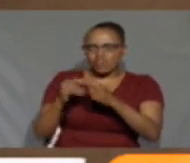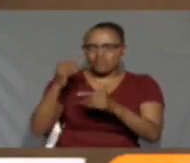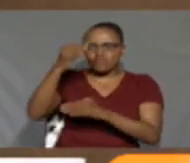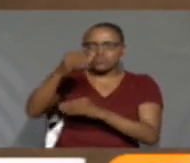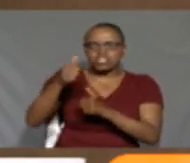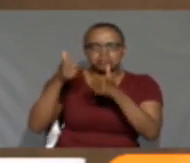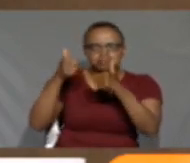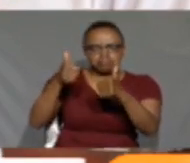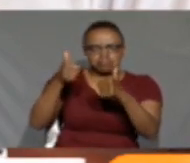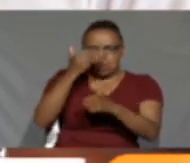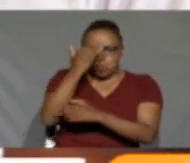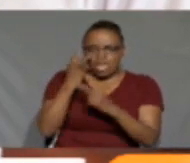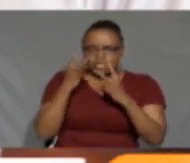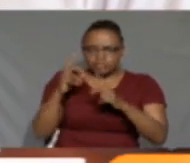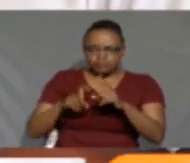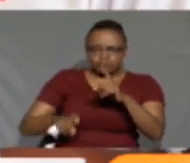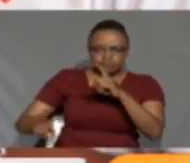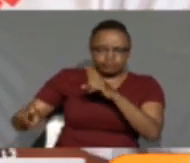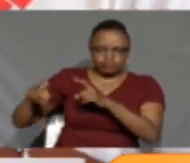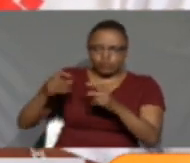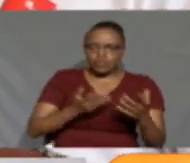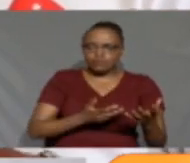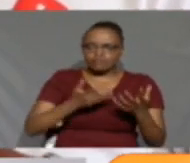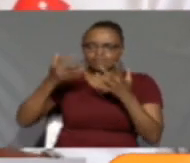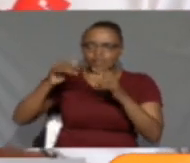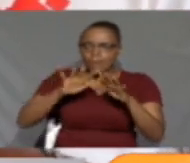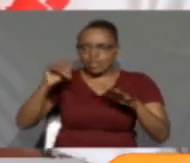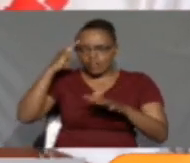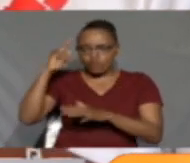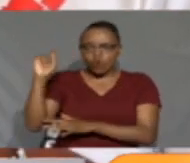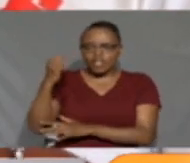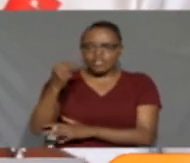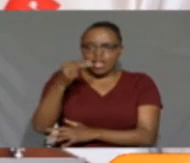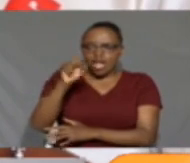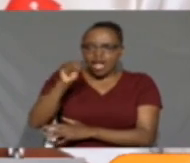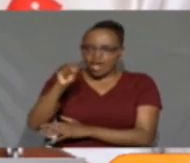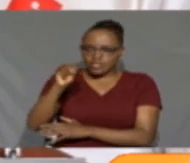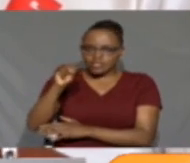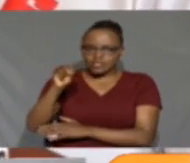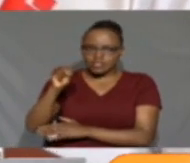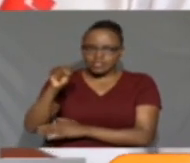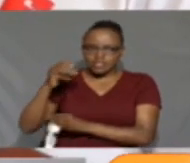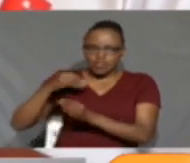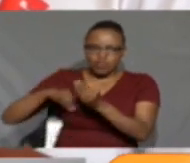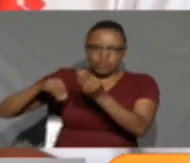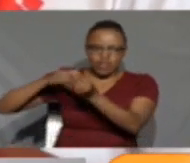ahead as he foresees an increase in the export market for Kenya's Hass avocado. This is life.